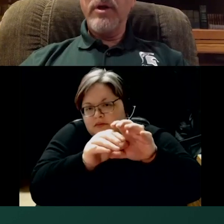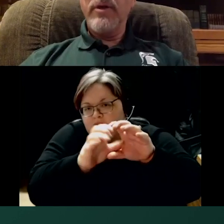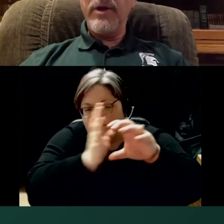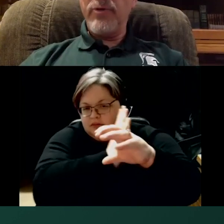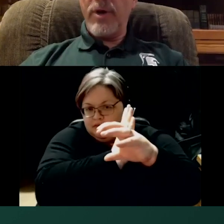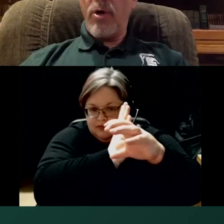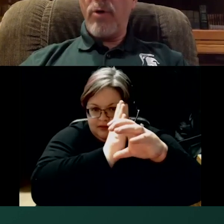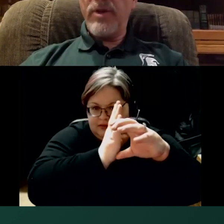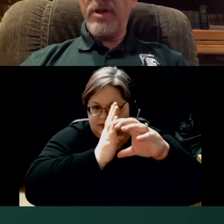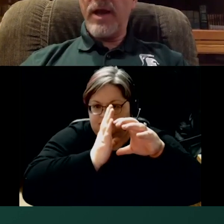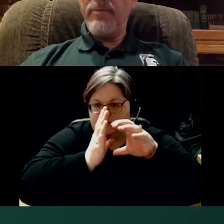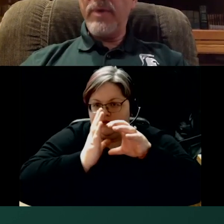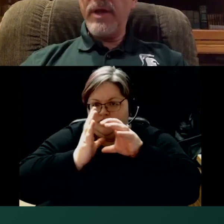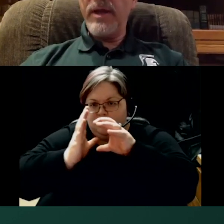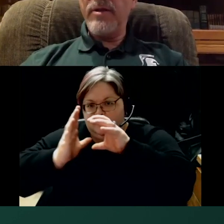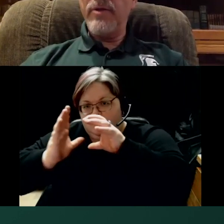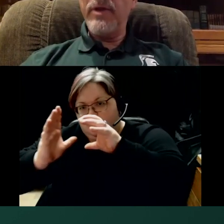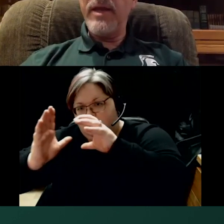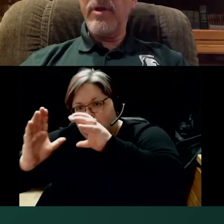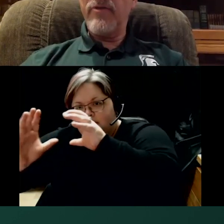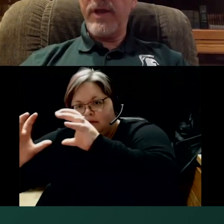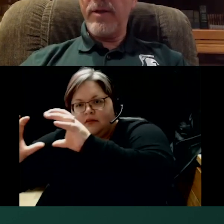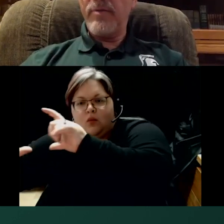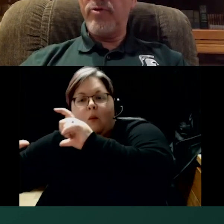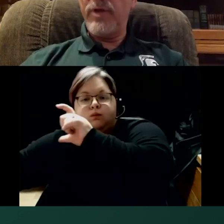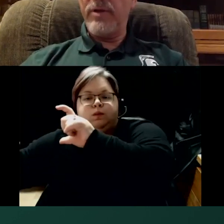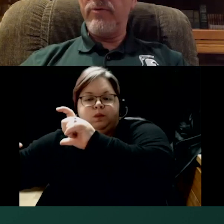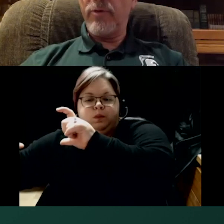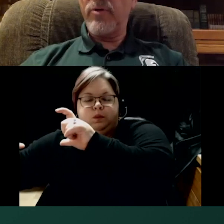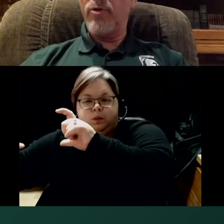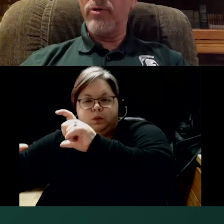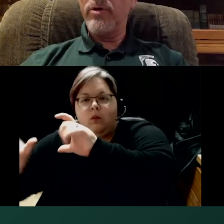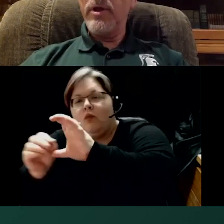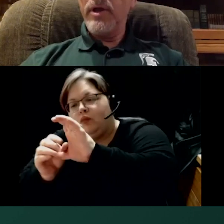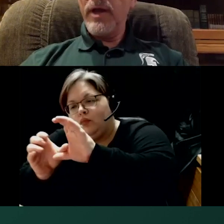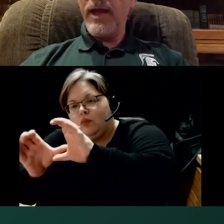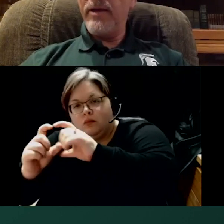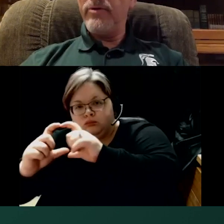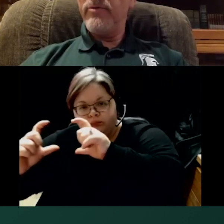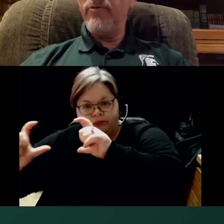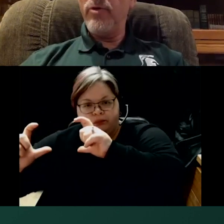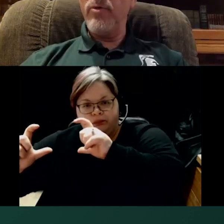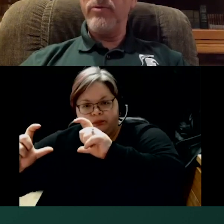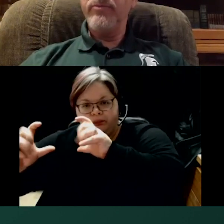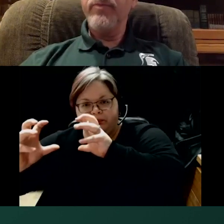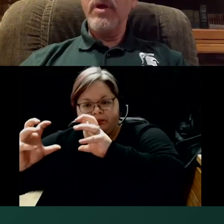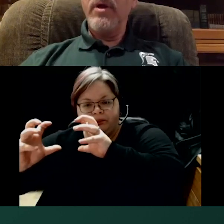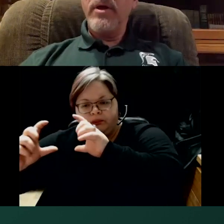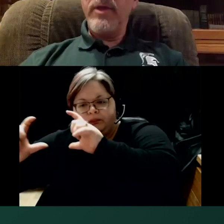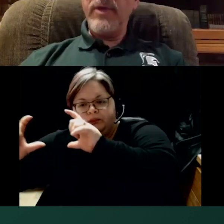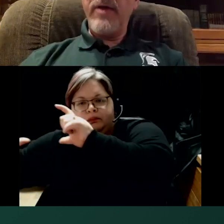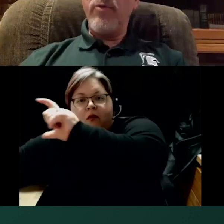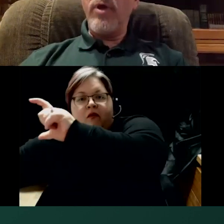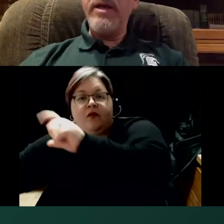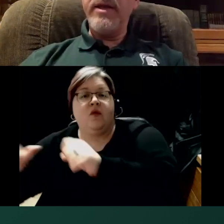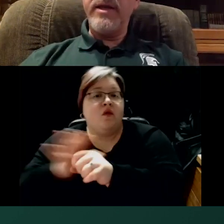quarter. Then during all this time is the gibbous phase between first quarter and full moon.